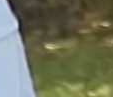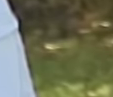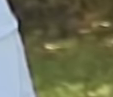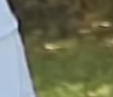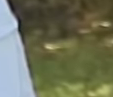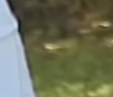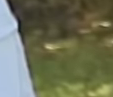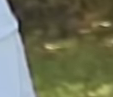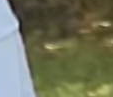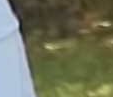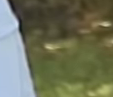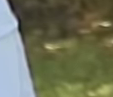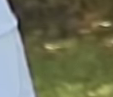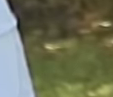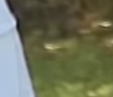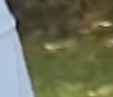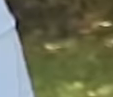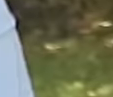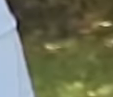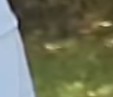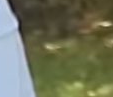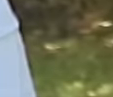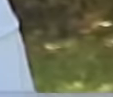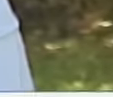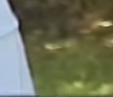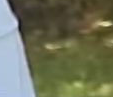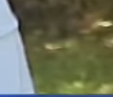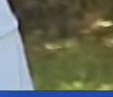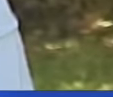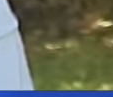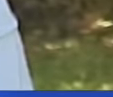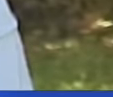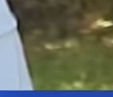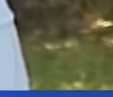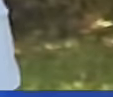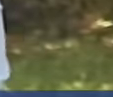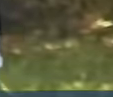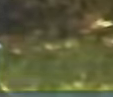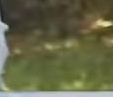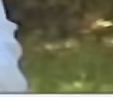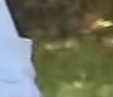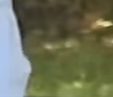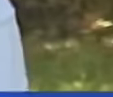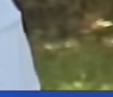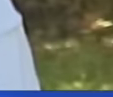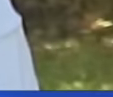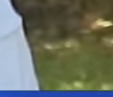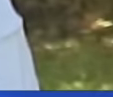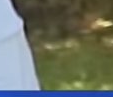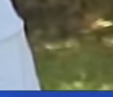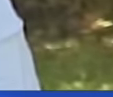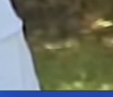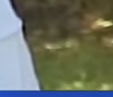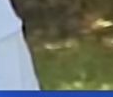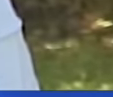2013. The president won the election. And in fact, if he wants to, at no cost, you know, we can give him a fully paid space in the